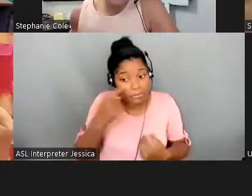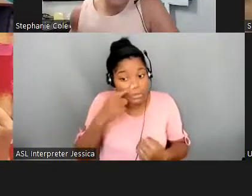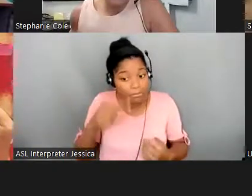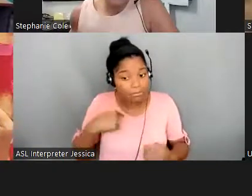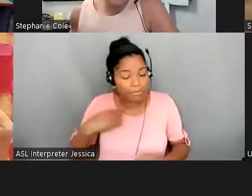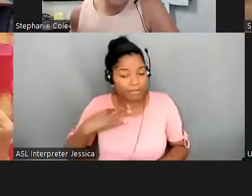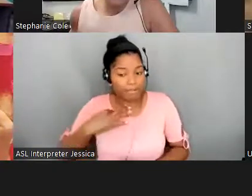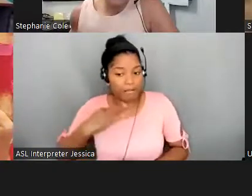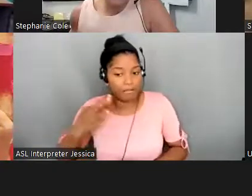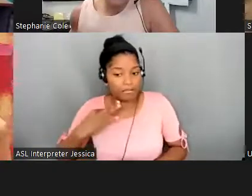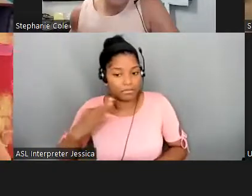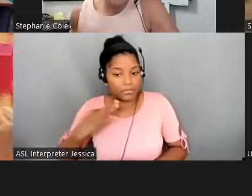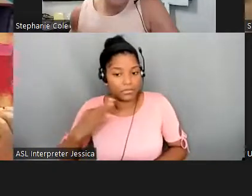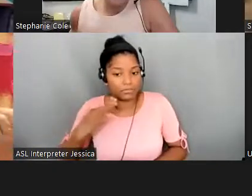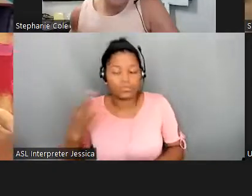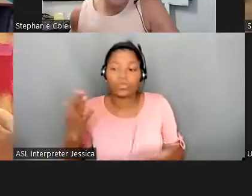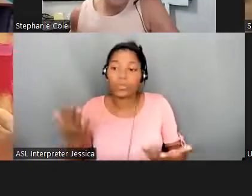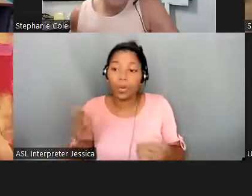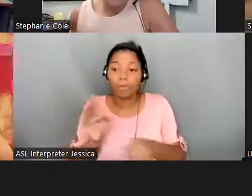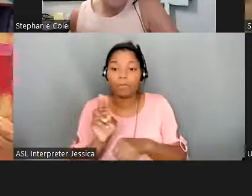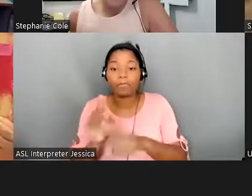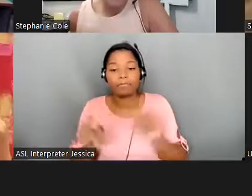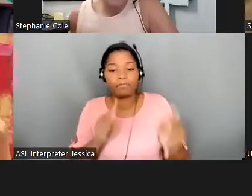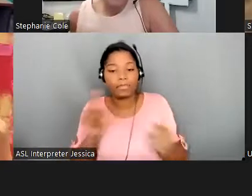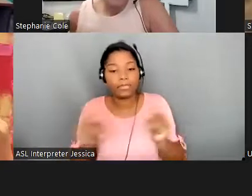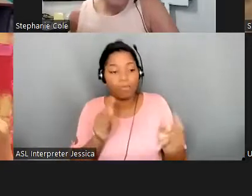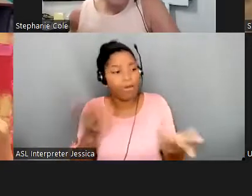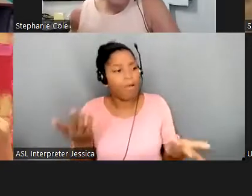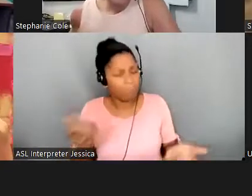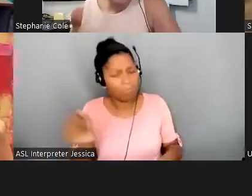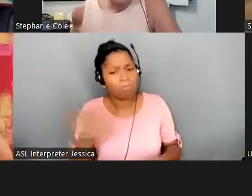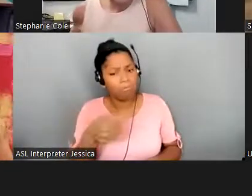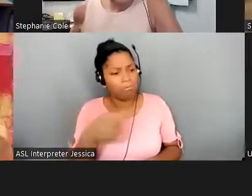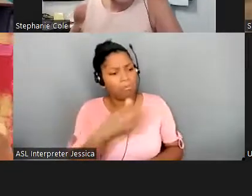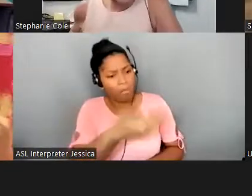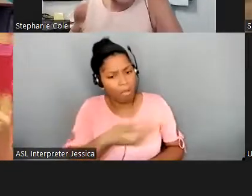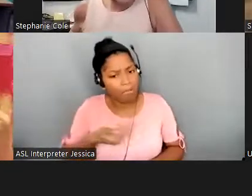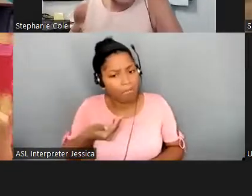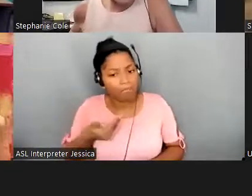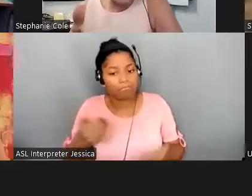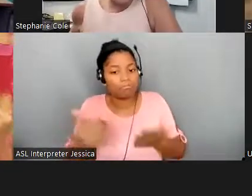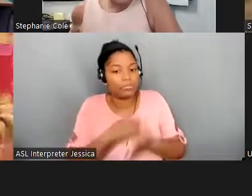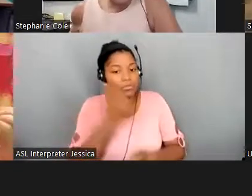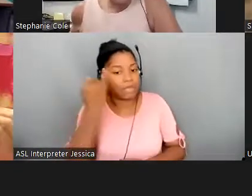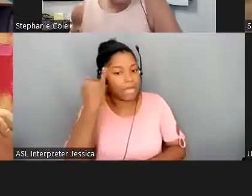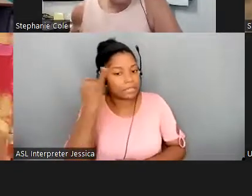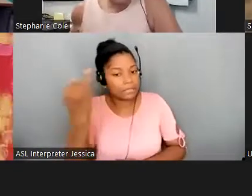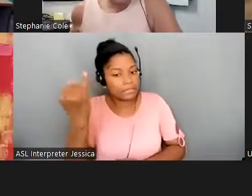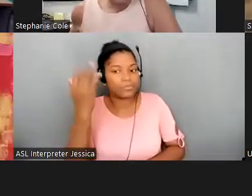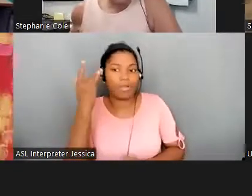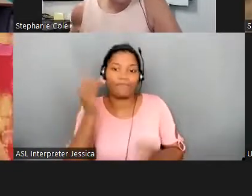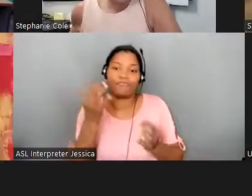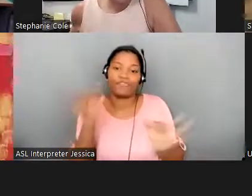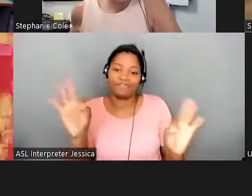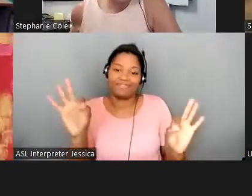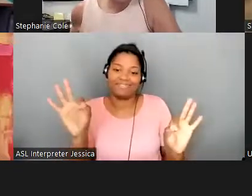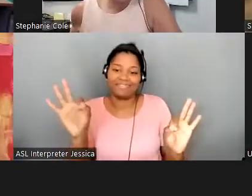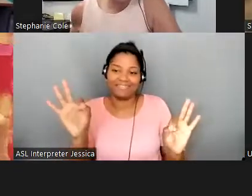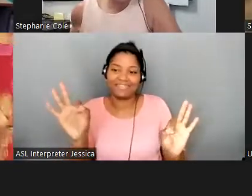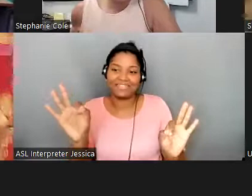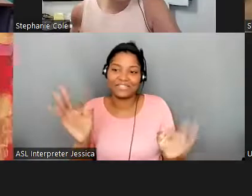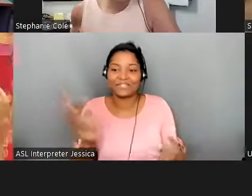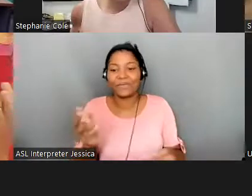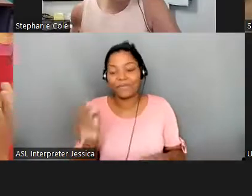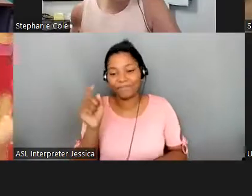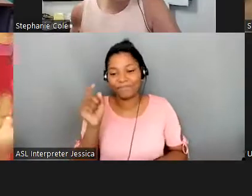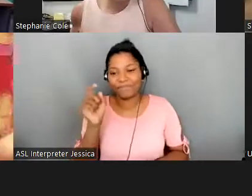So people usually would welcome new ideas that are free. So you always have to start,